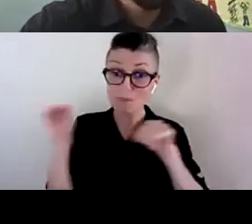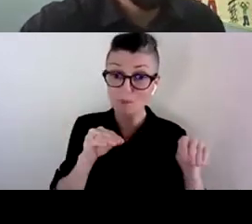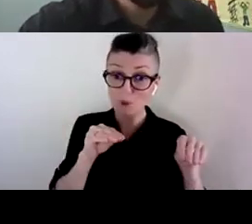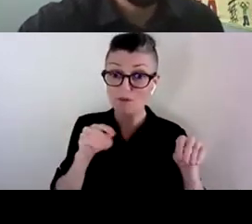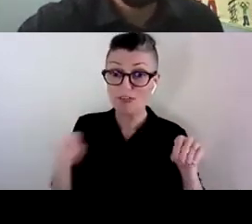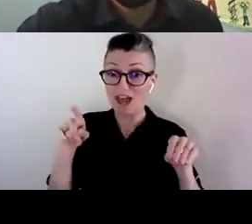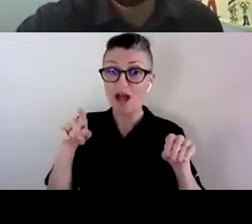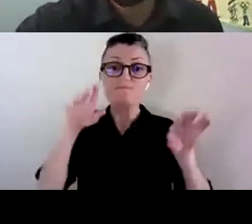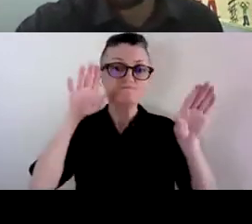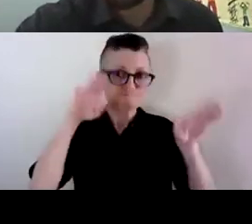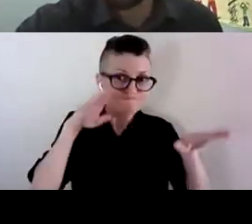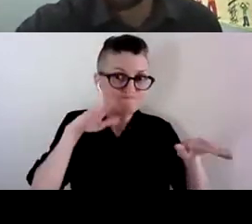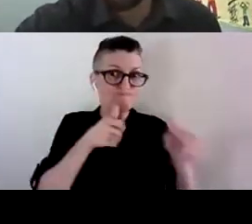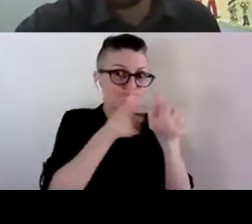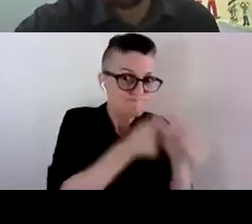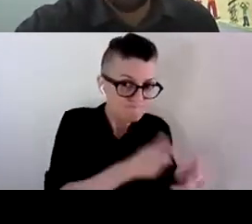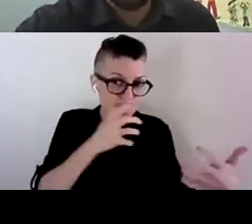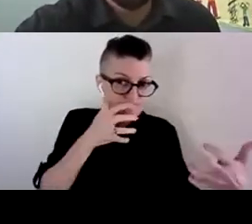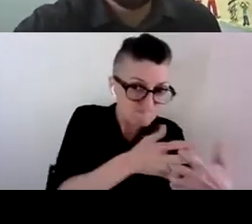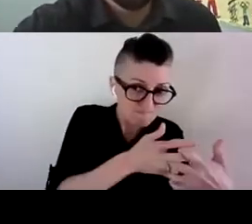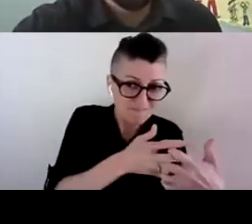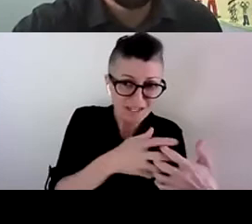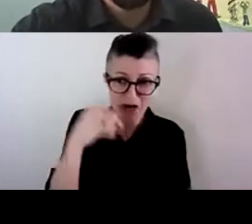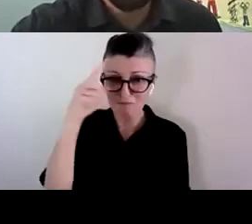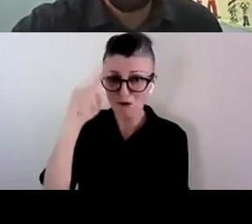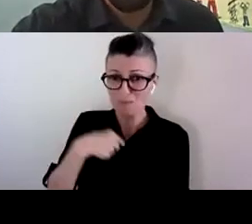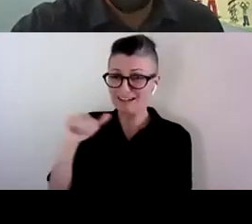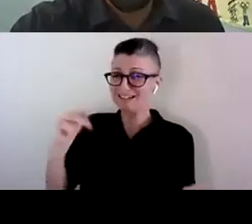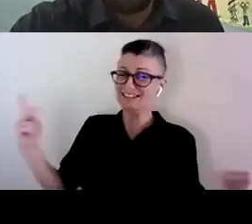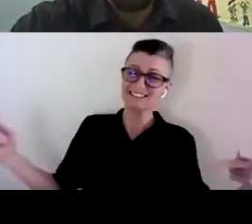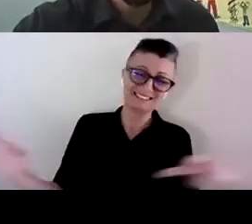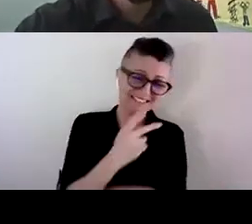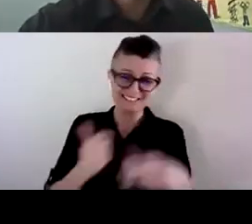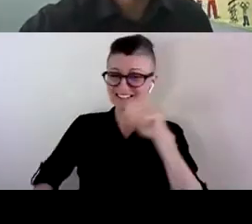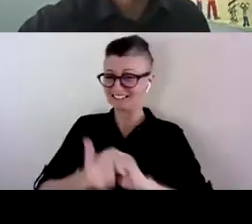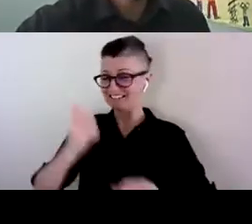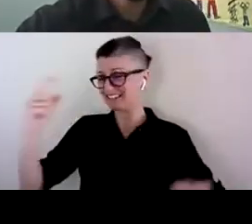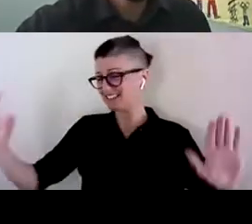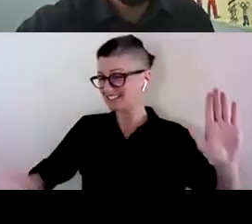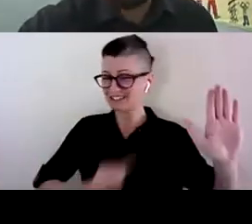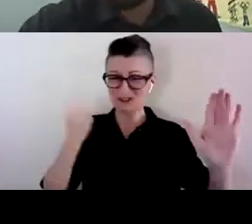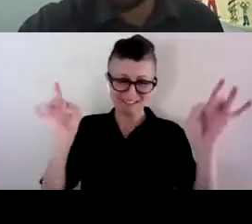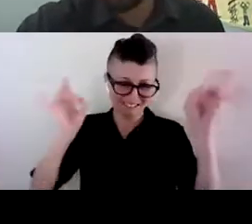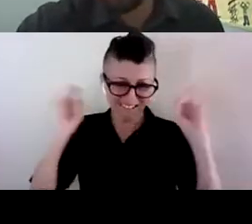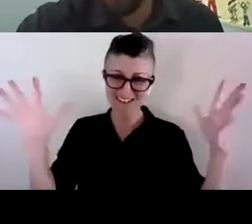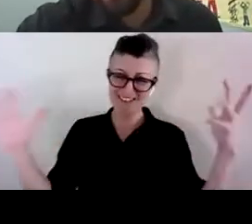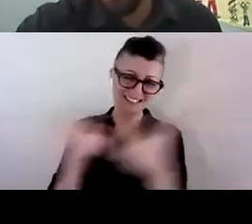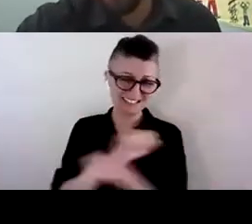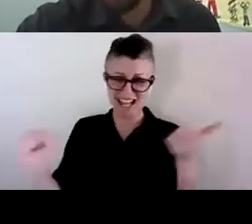saddest, most insidious effect of this oppressive world. This is what I mean by a sick